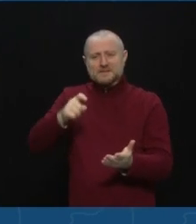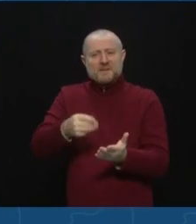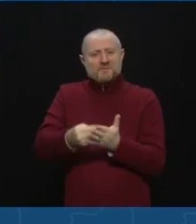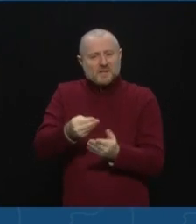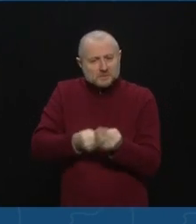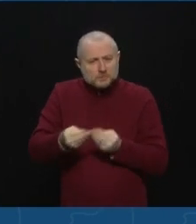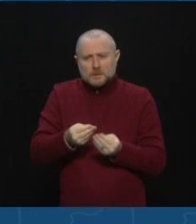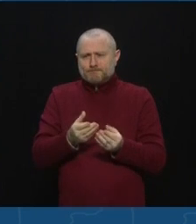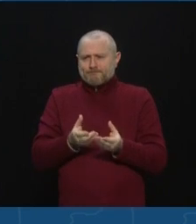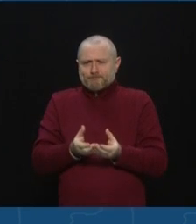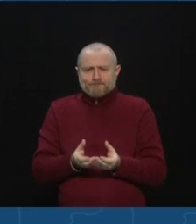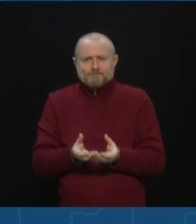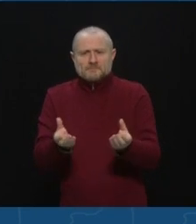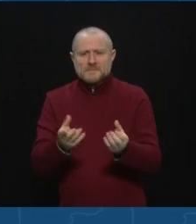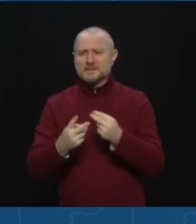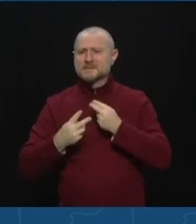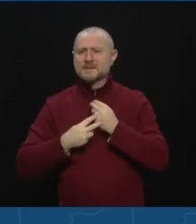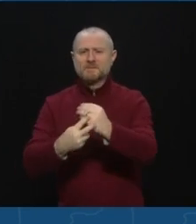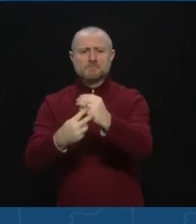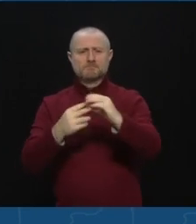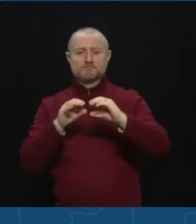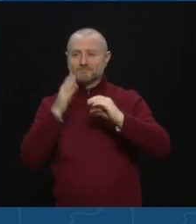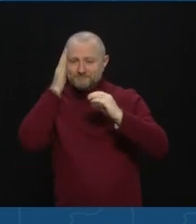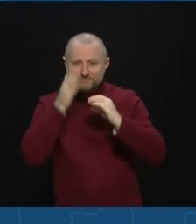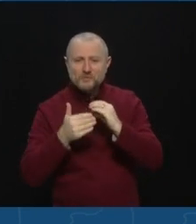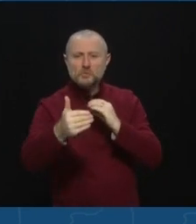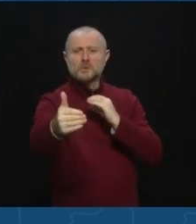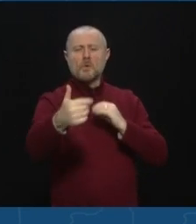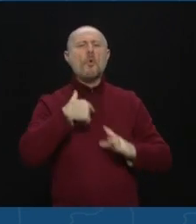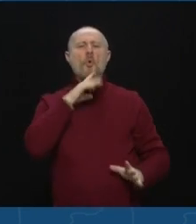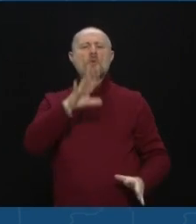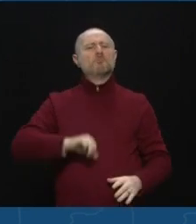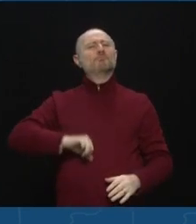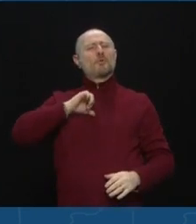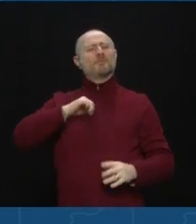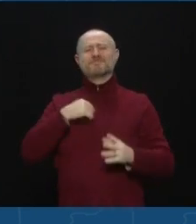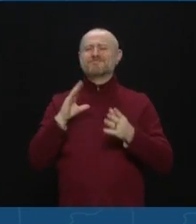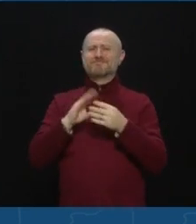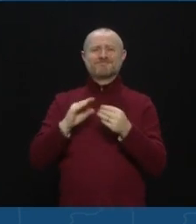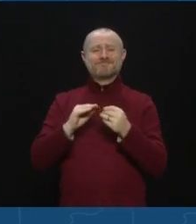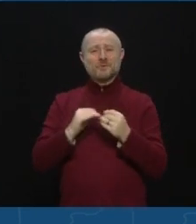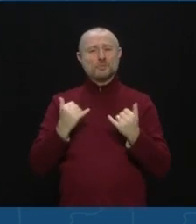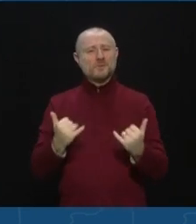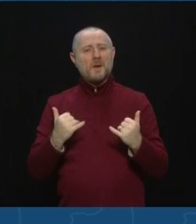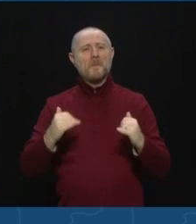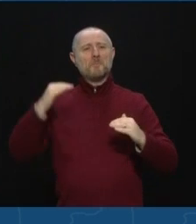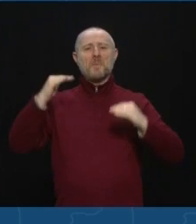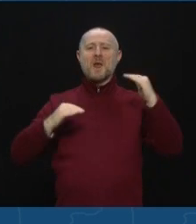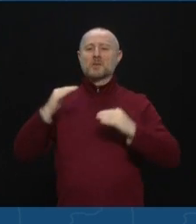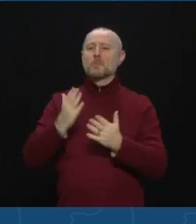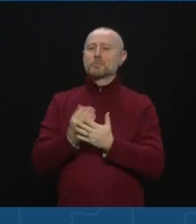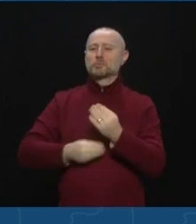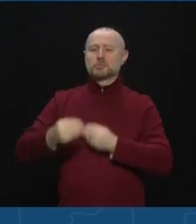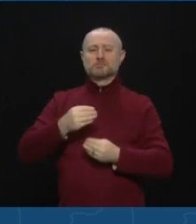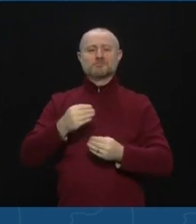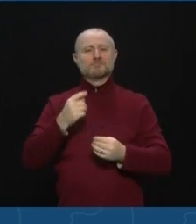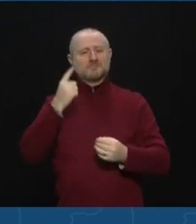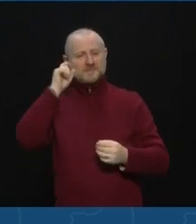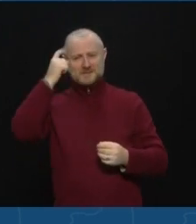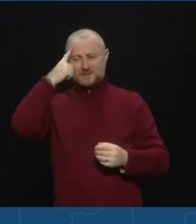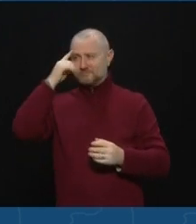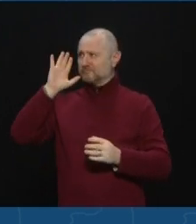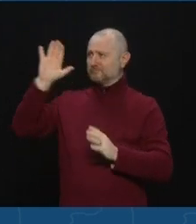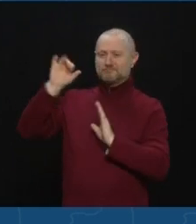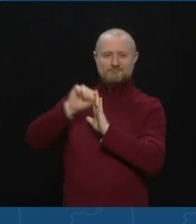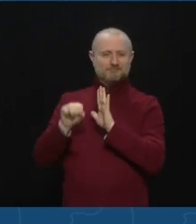historic levels as well. So I'm proud to say that today we are submitting a balanced executive budget for fiscal year 2023